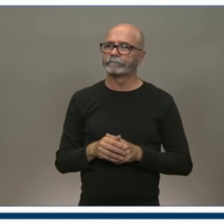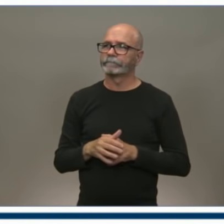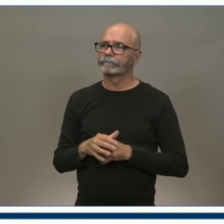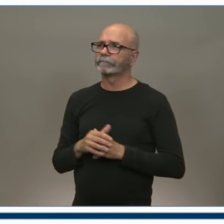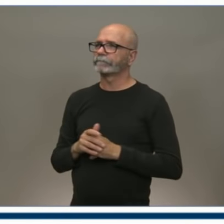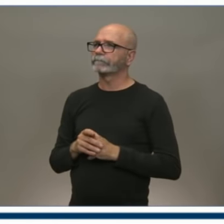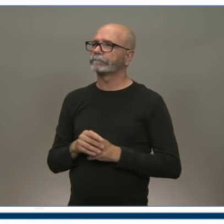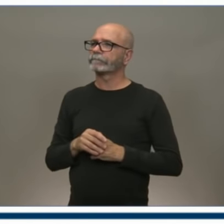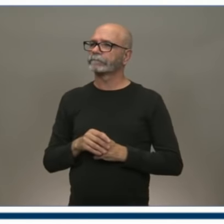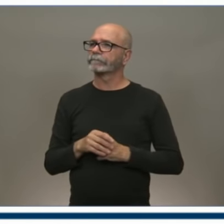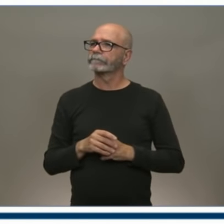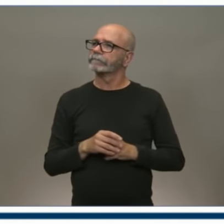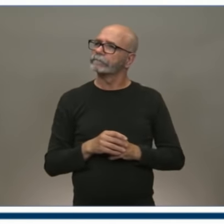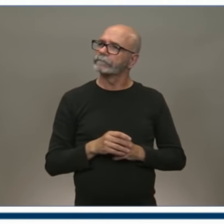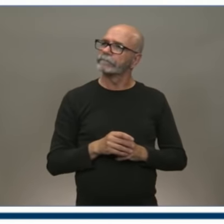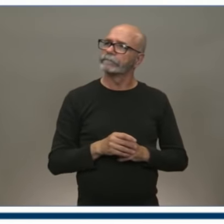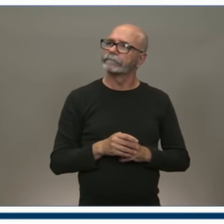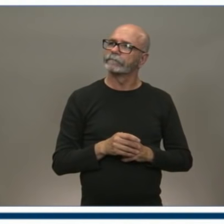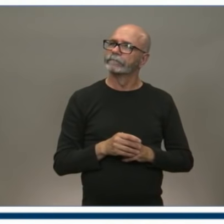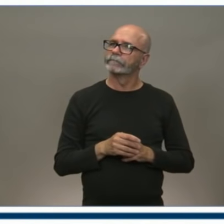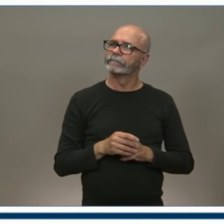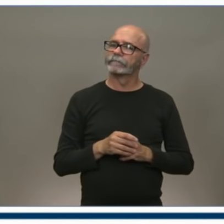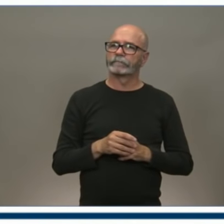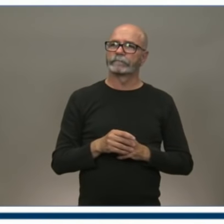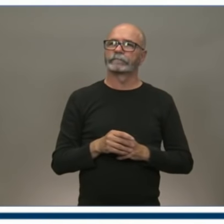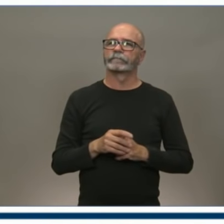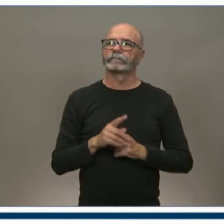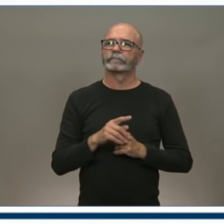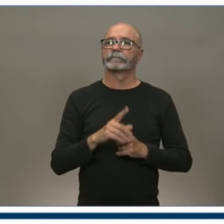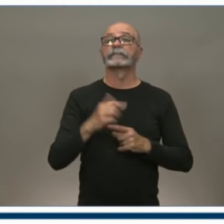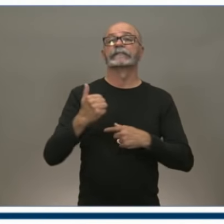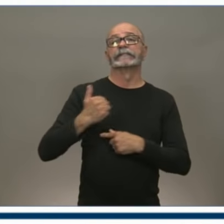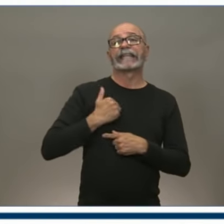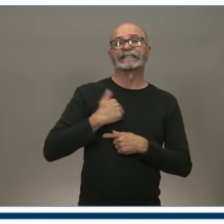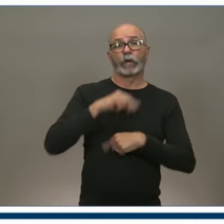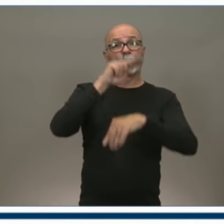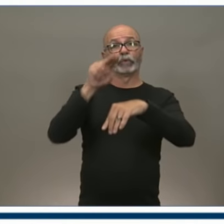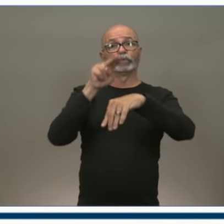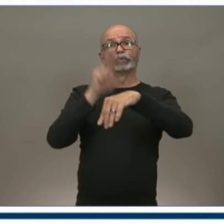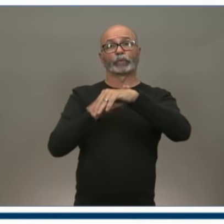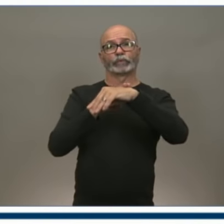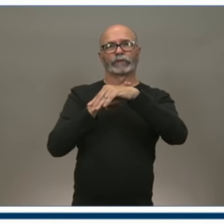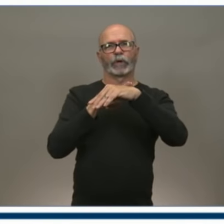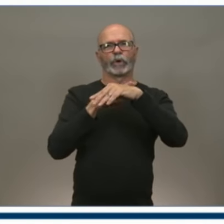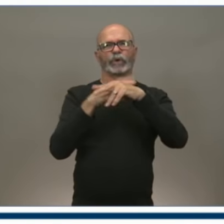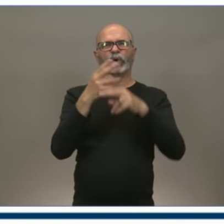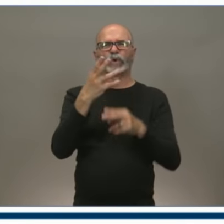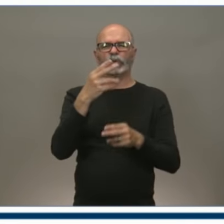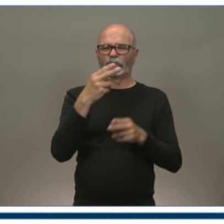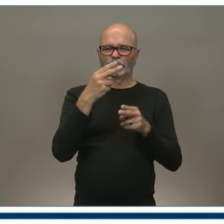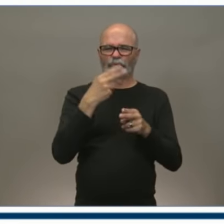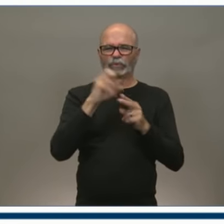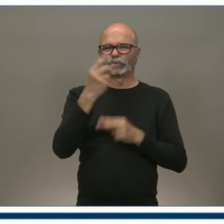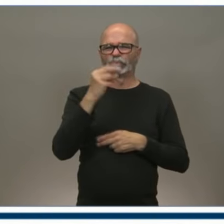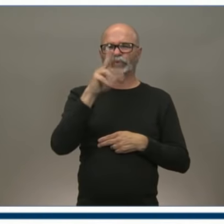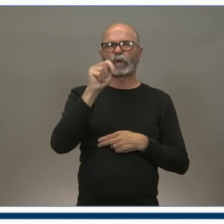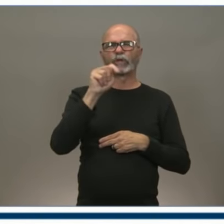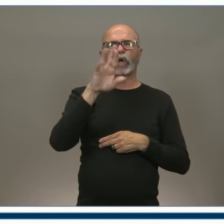given to the Canadian National Short Track Team, and they say there was. Did you give that exemption before they got